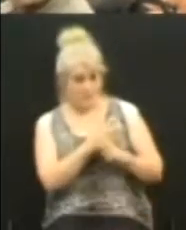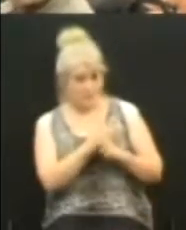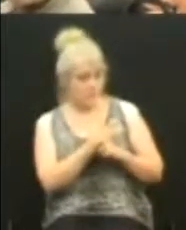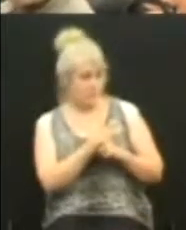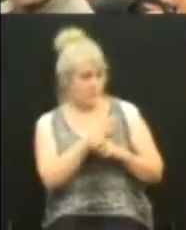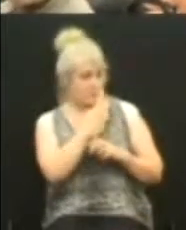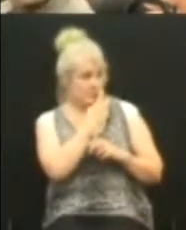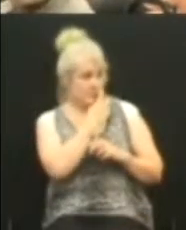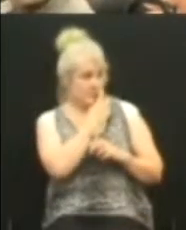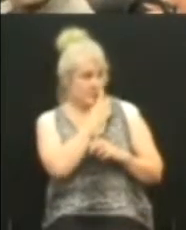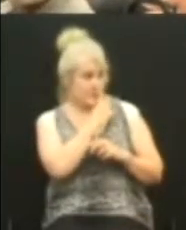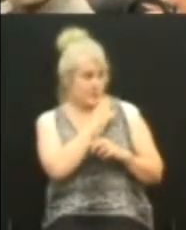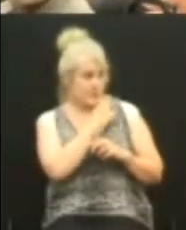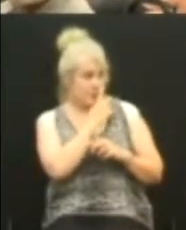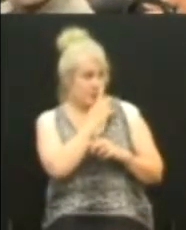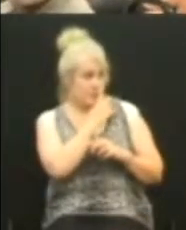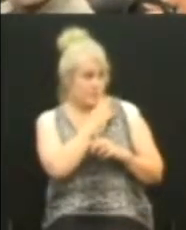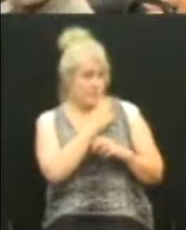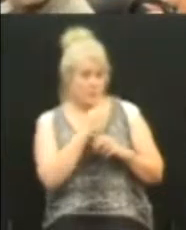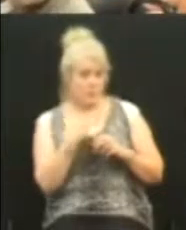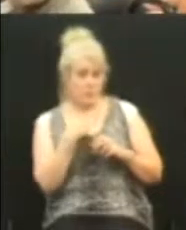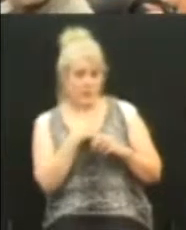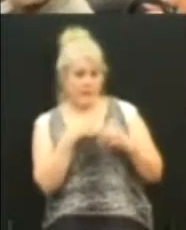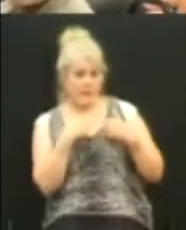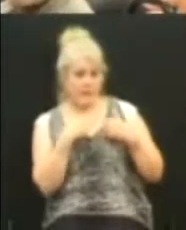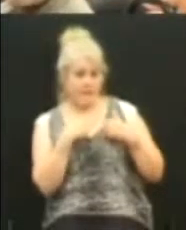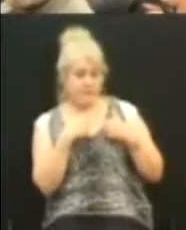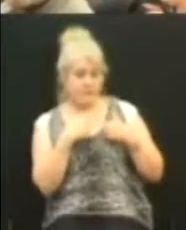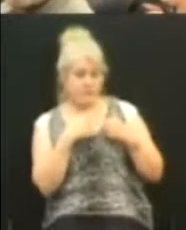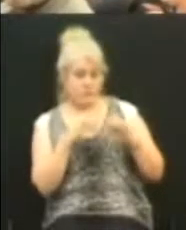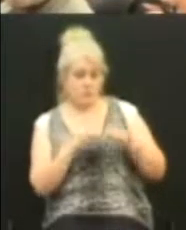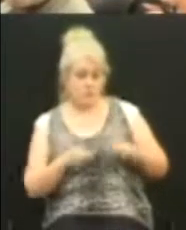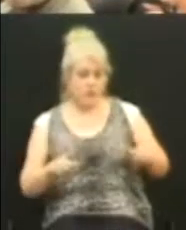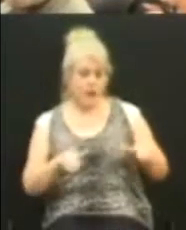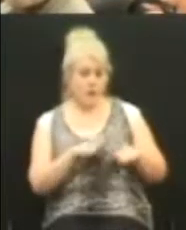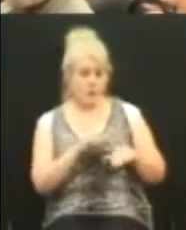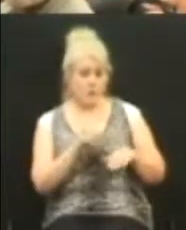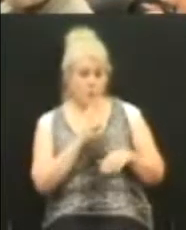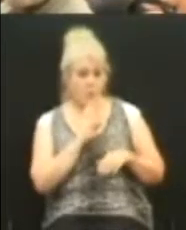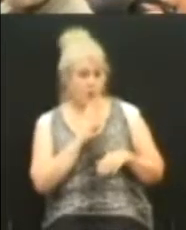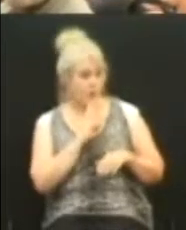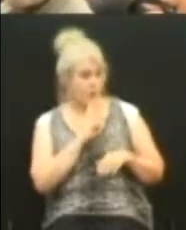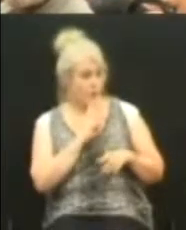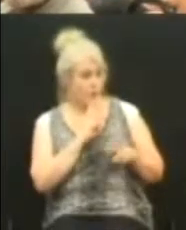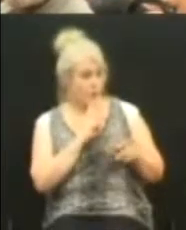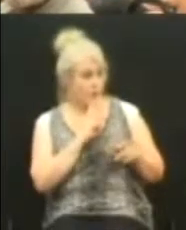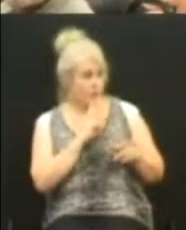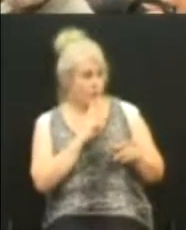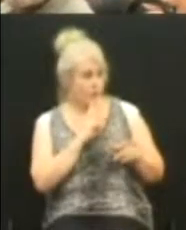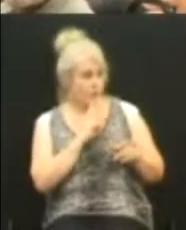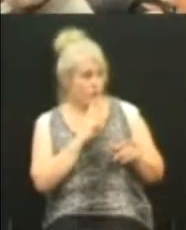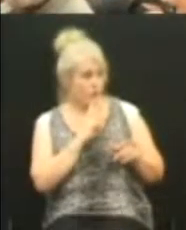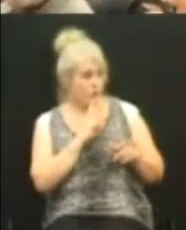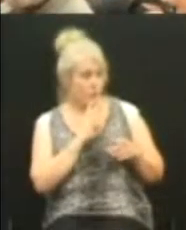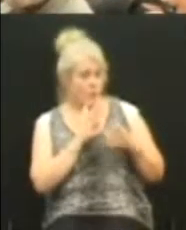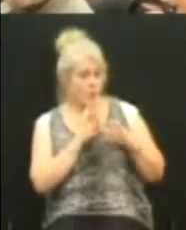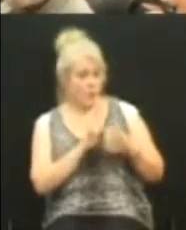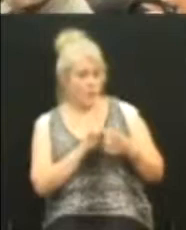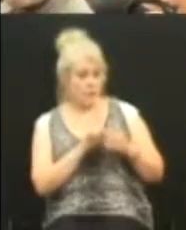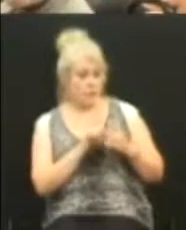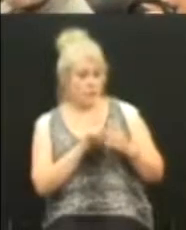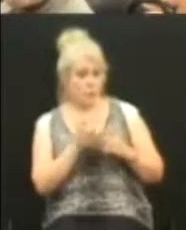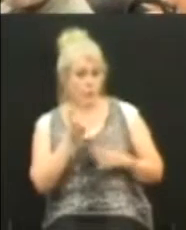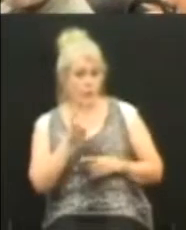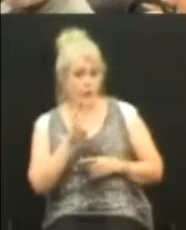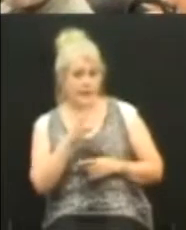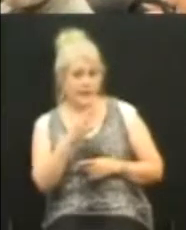in very high amounts, already in ground and water. But what I'm not sure you're aware of is the fact that, according to WHO, the World Health Organization, it